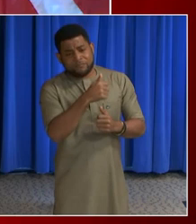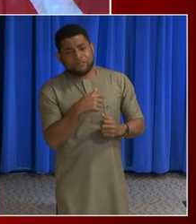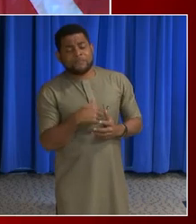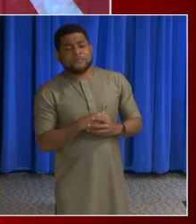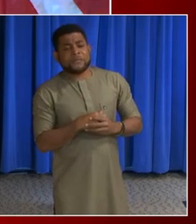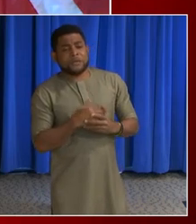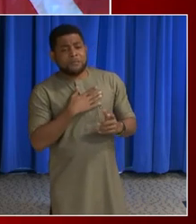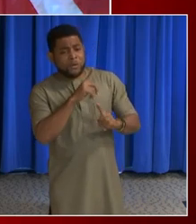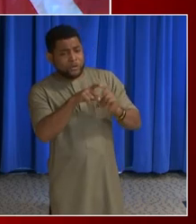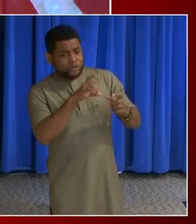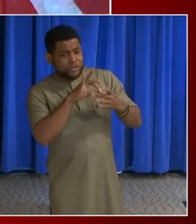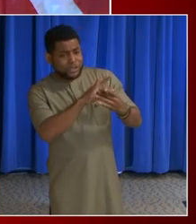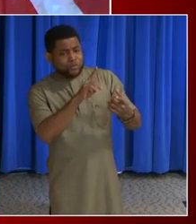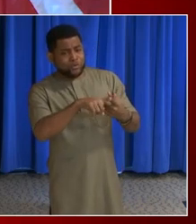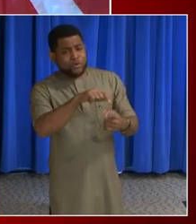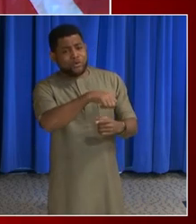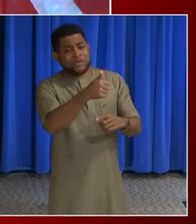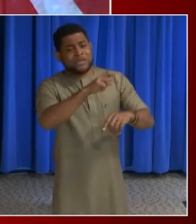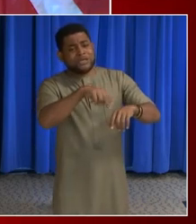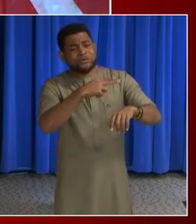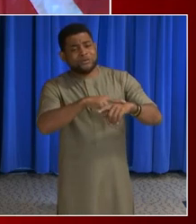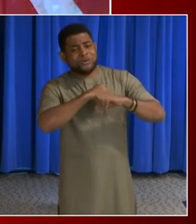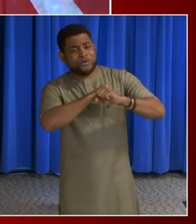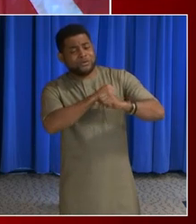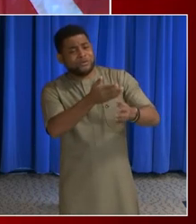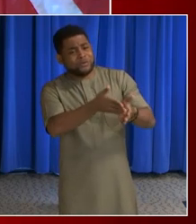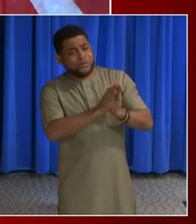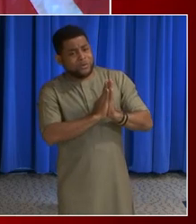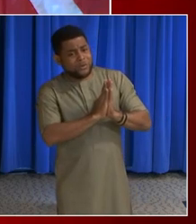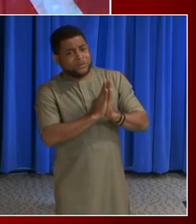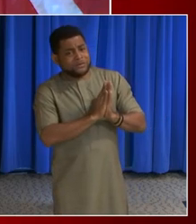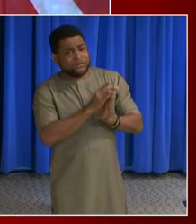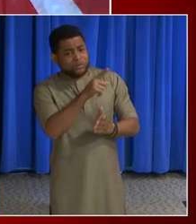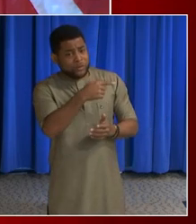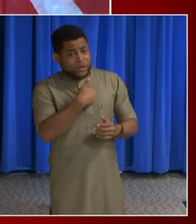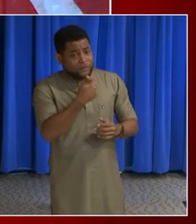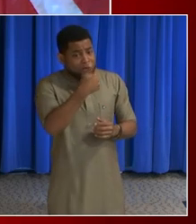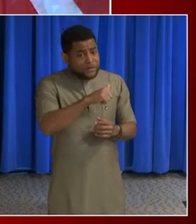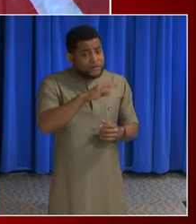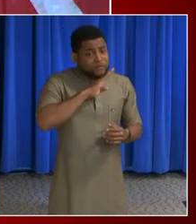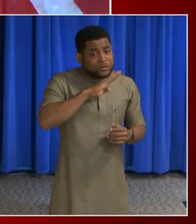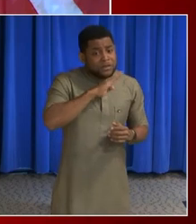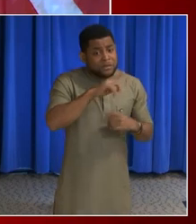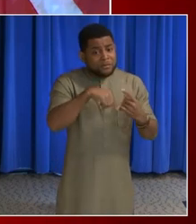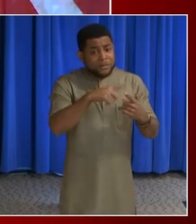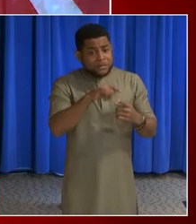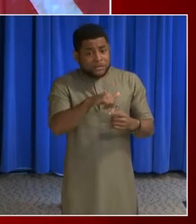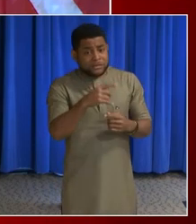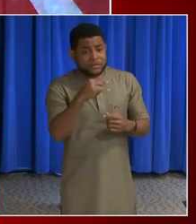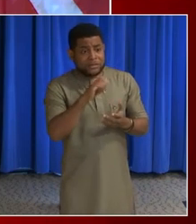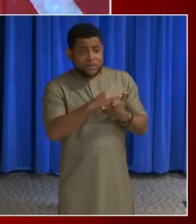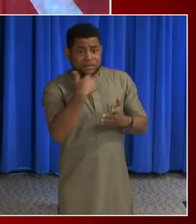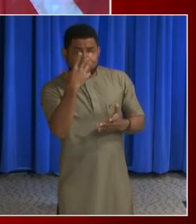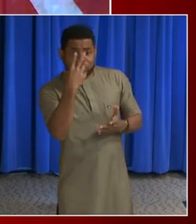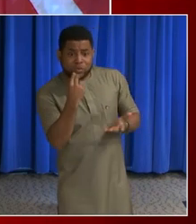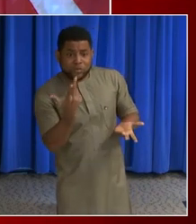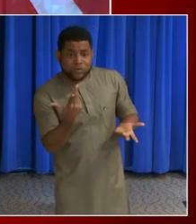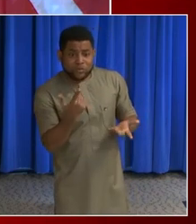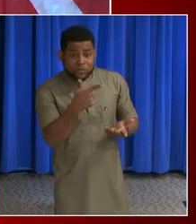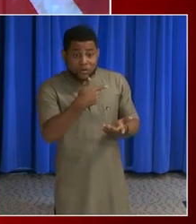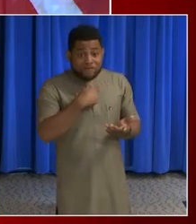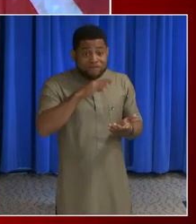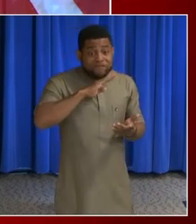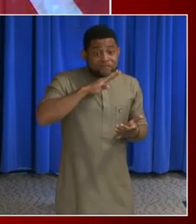rejection of the National Guard request. You know, do you have any frustrations with them coming back saying no on the original request? And does this